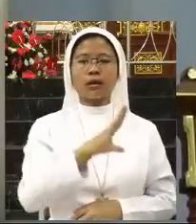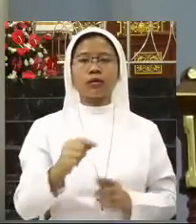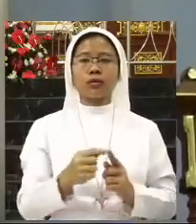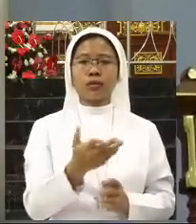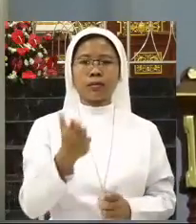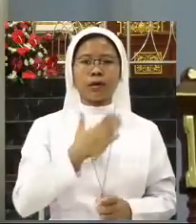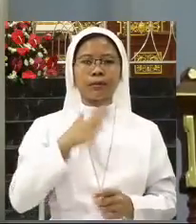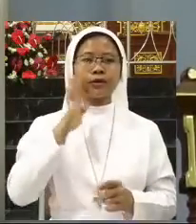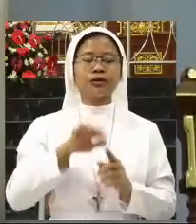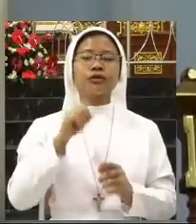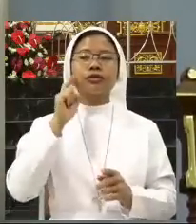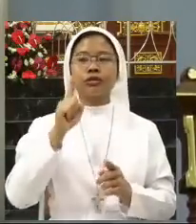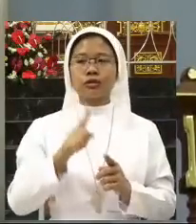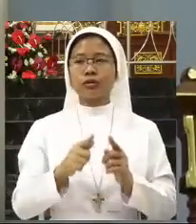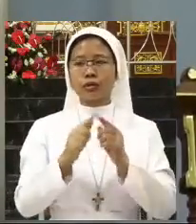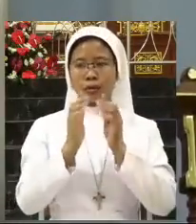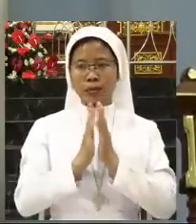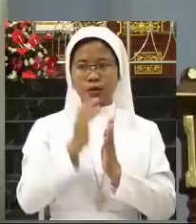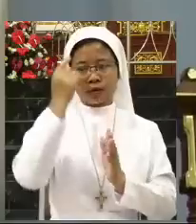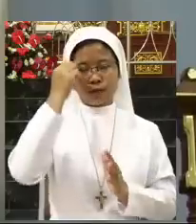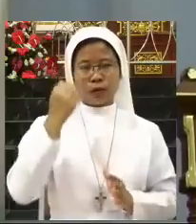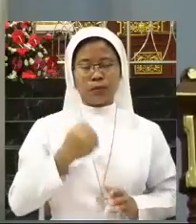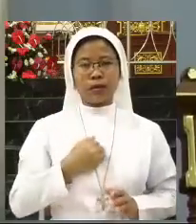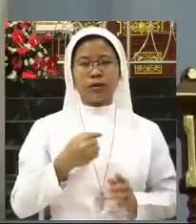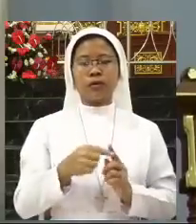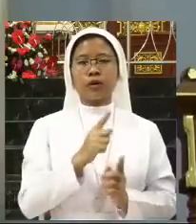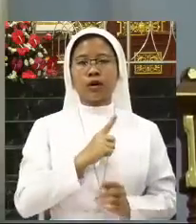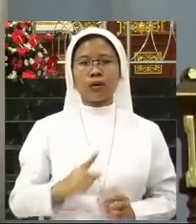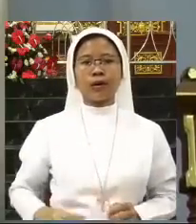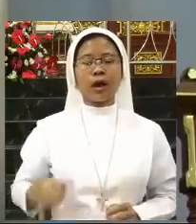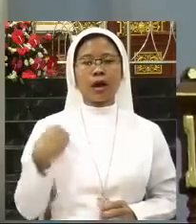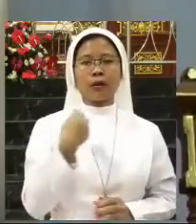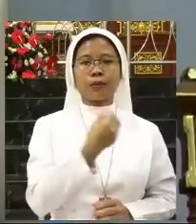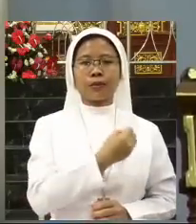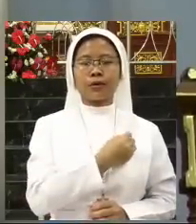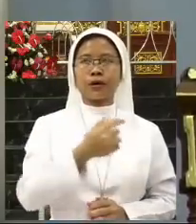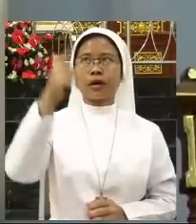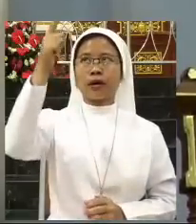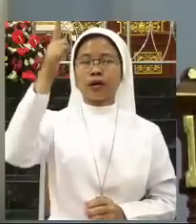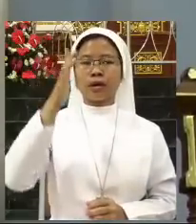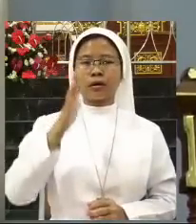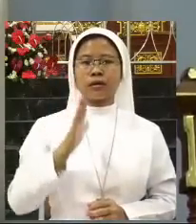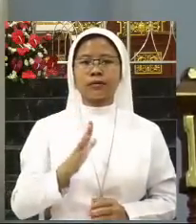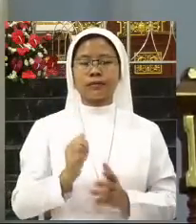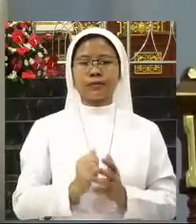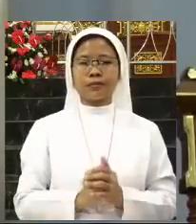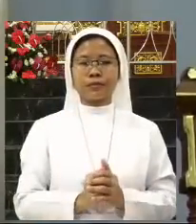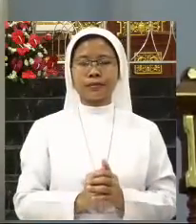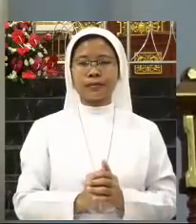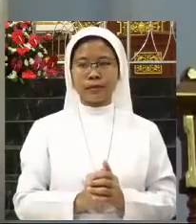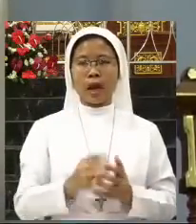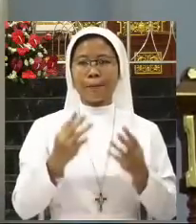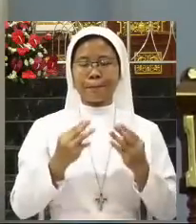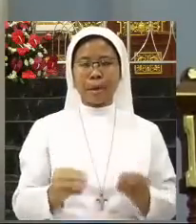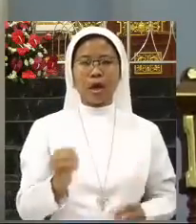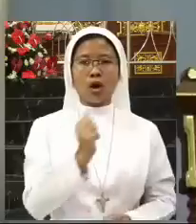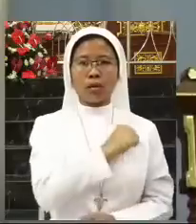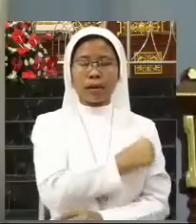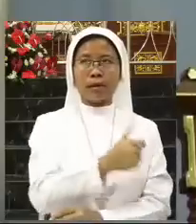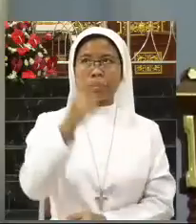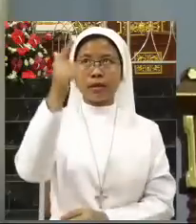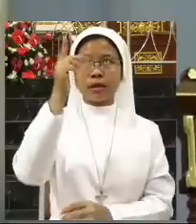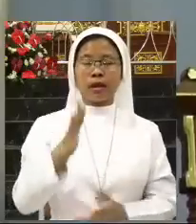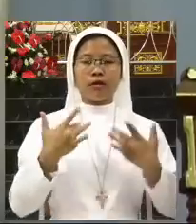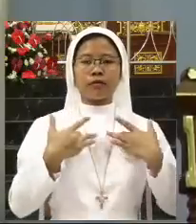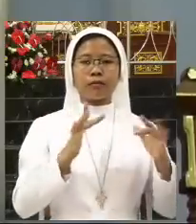you, my brothers and sisters, to pray for me to the Lord our God. May Almighty God have